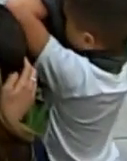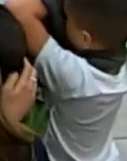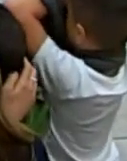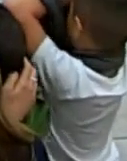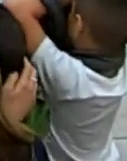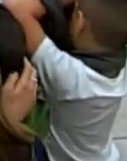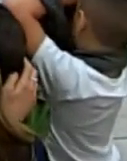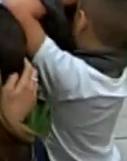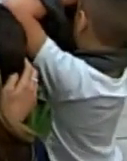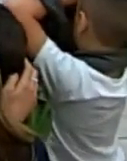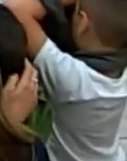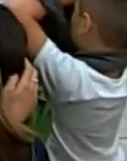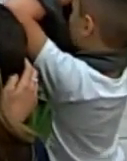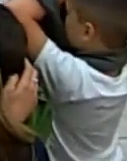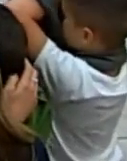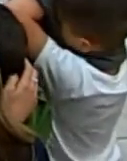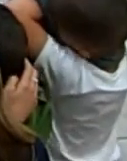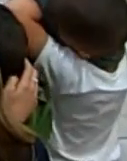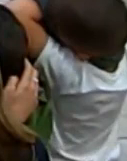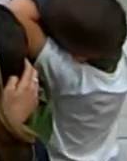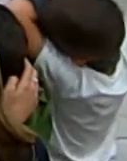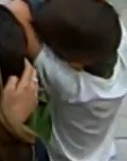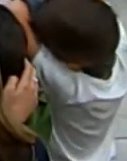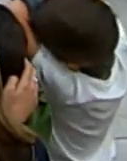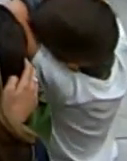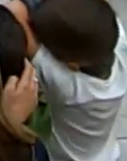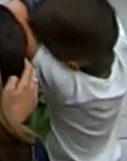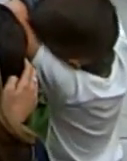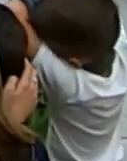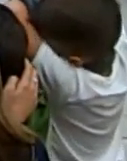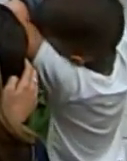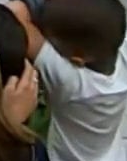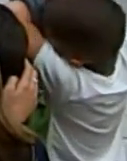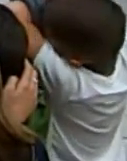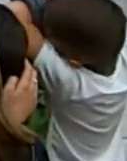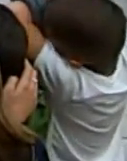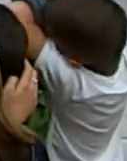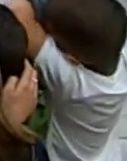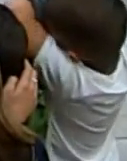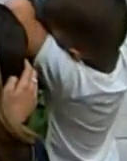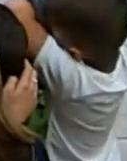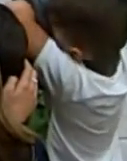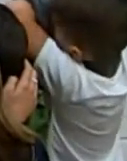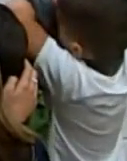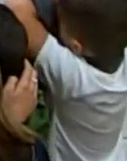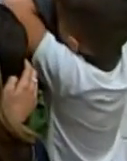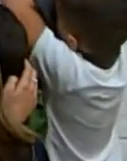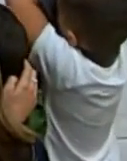from the offerings and from the bad things of this world.